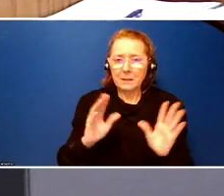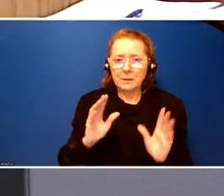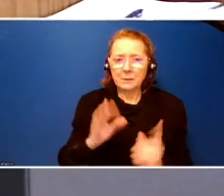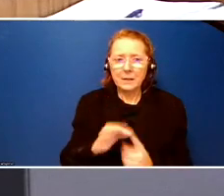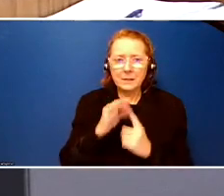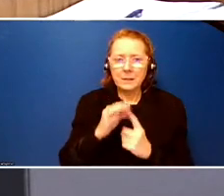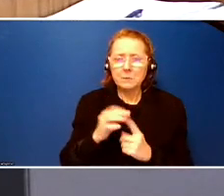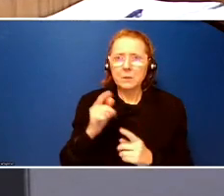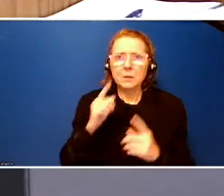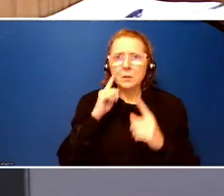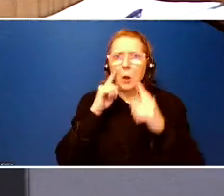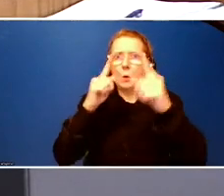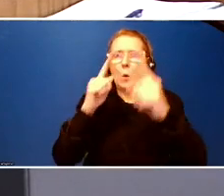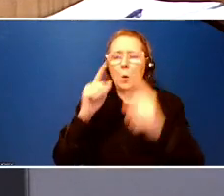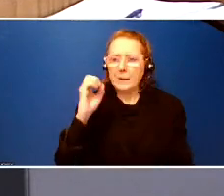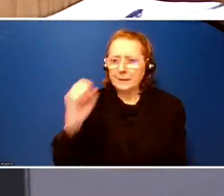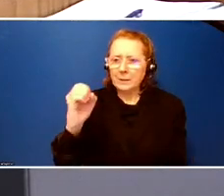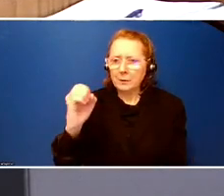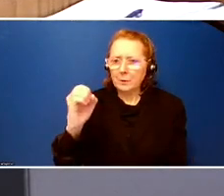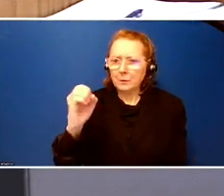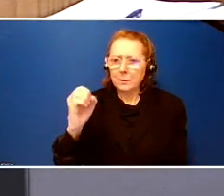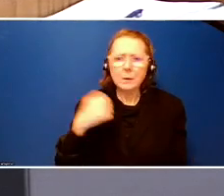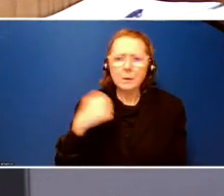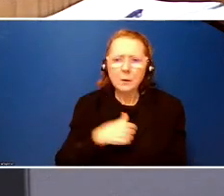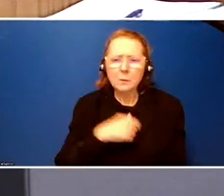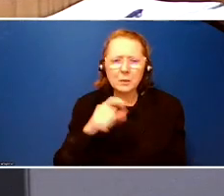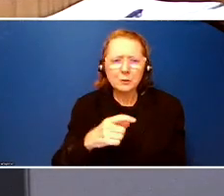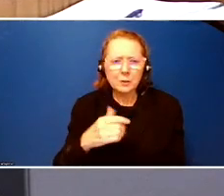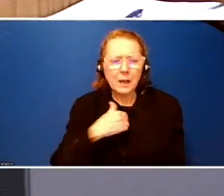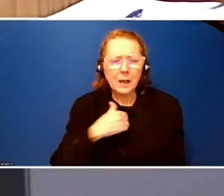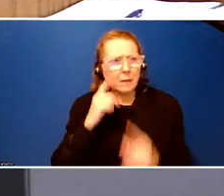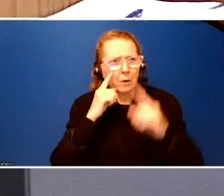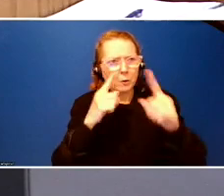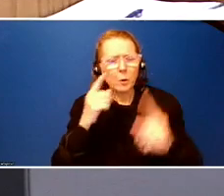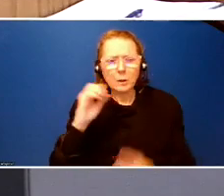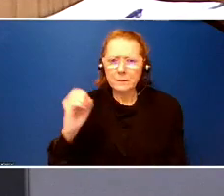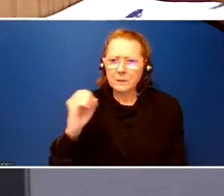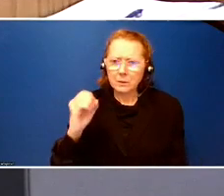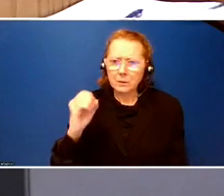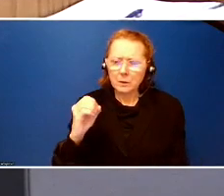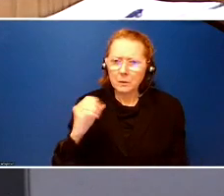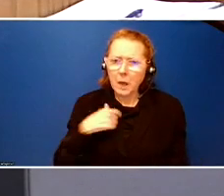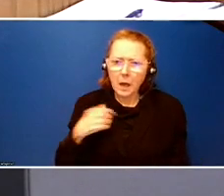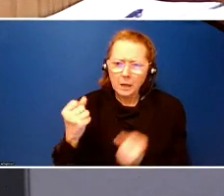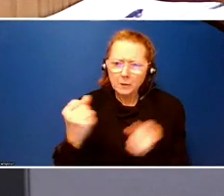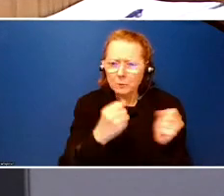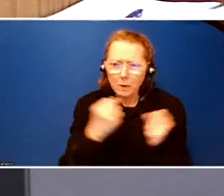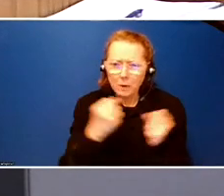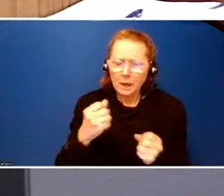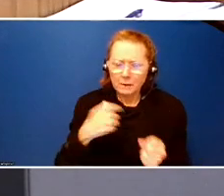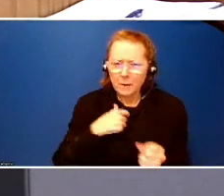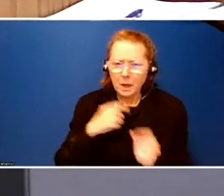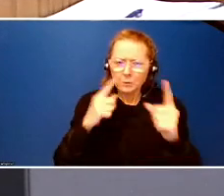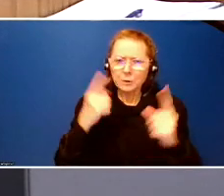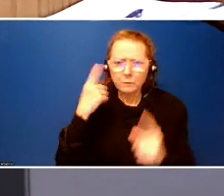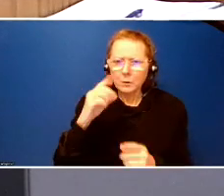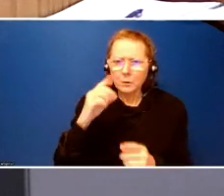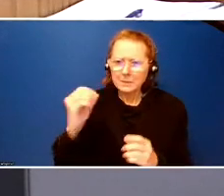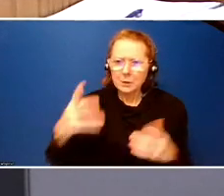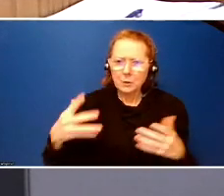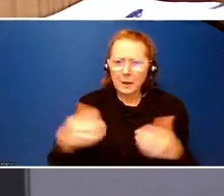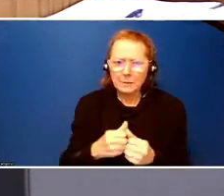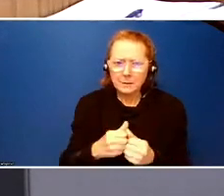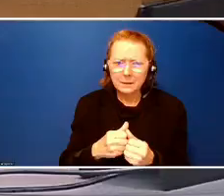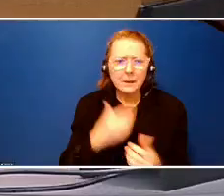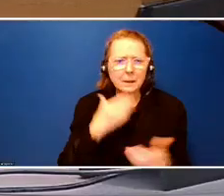for zero, which is, I think we should shoot for that regardless. I mean, I do when I drive. I shoot for zero, you know. Thank you, Councilor. I think Councilor